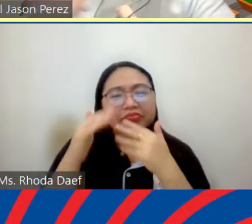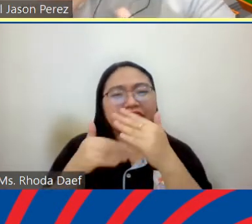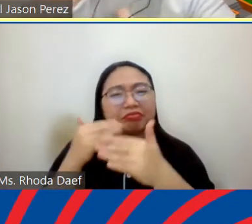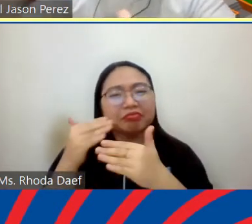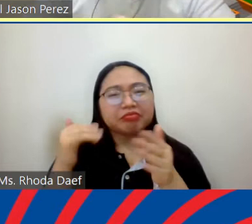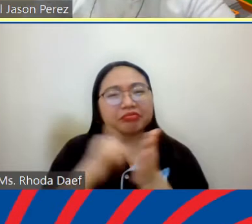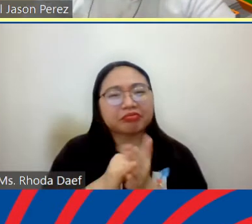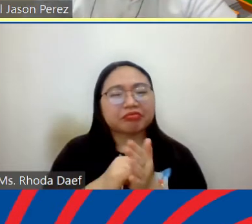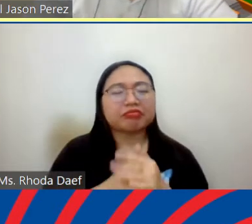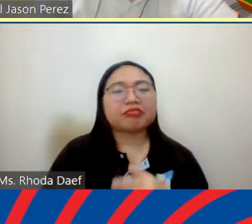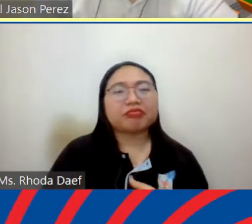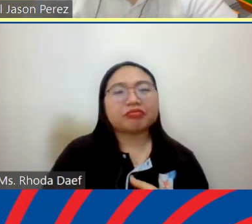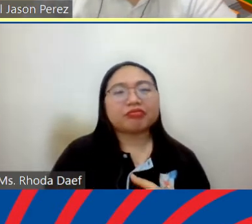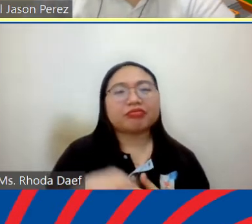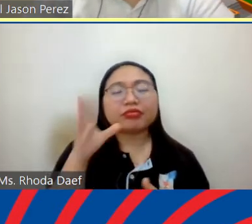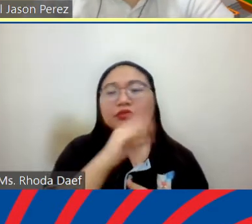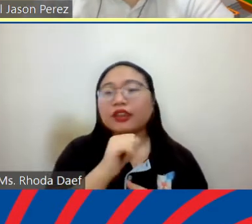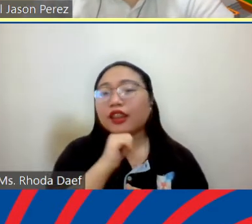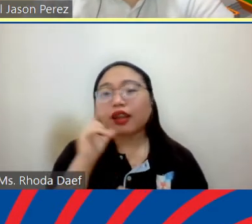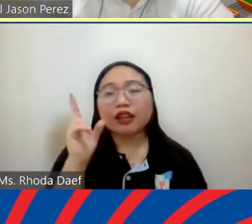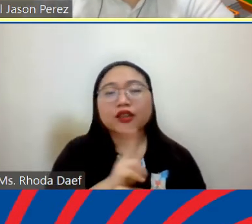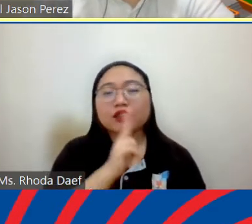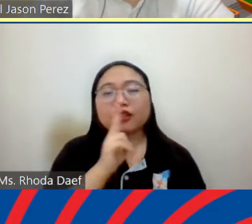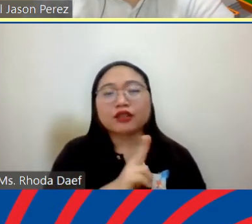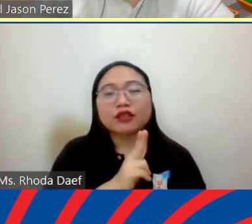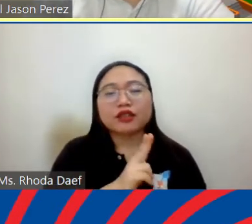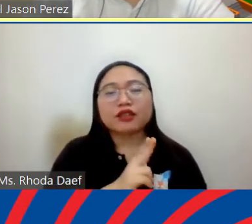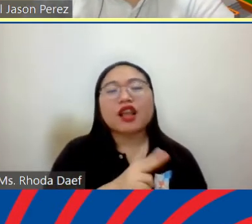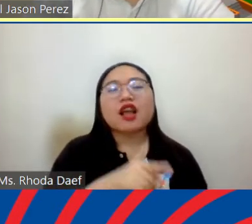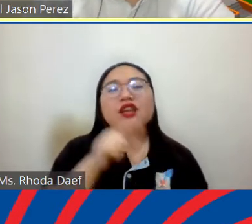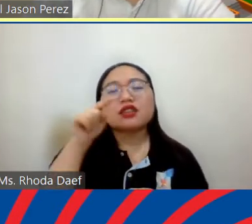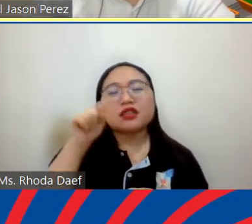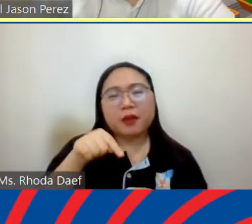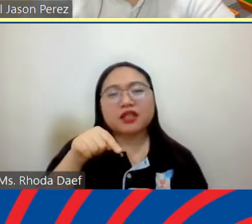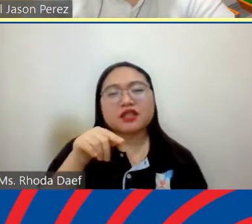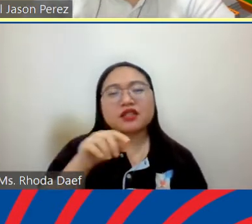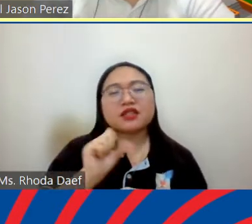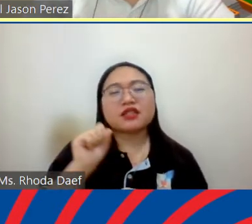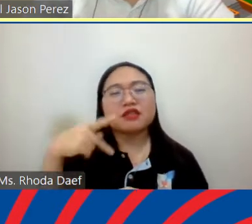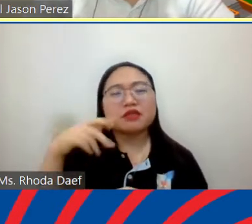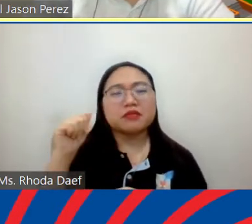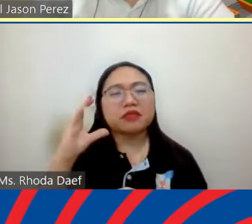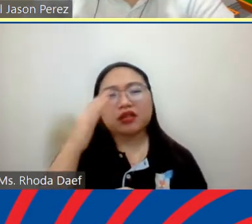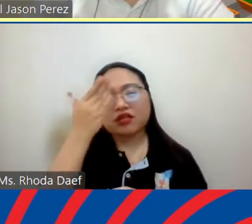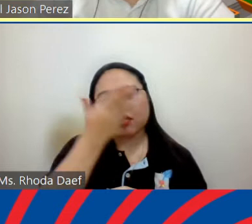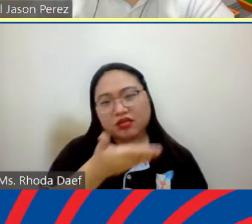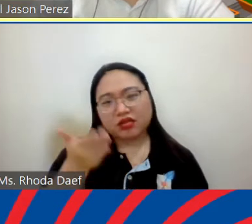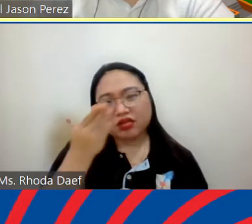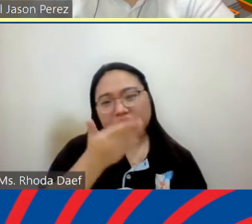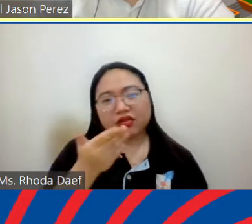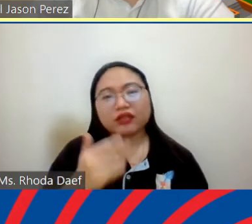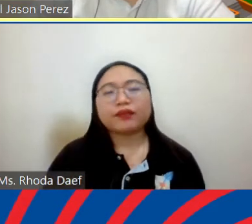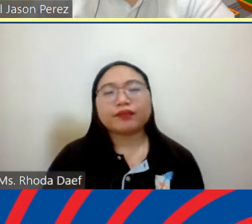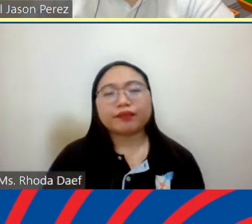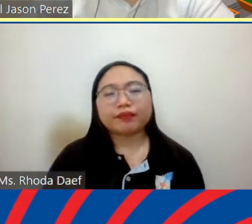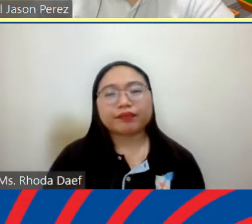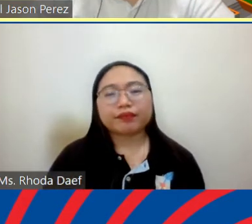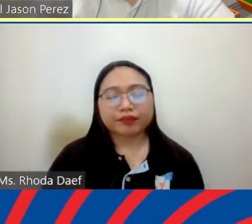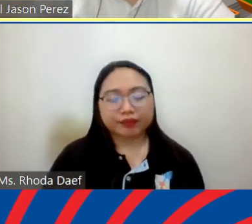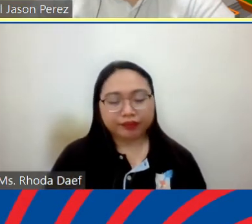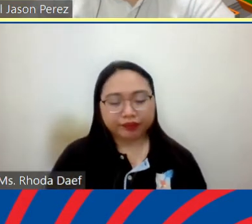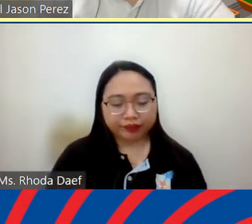file. And again, don't use spaces or special characters. Preferably